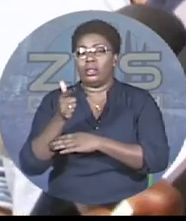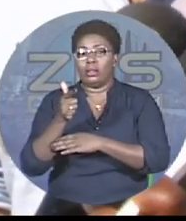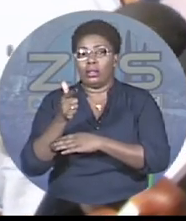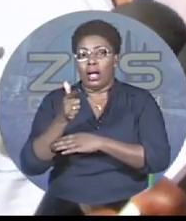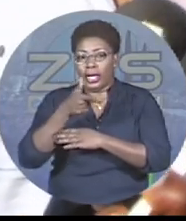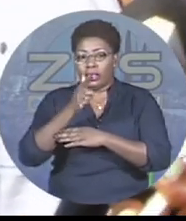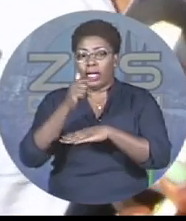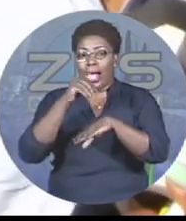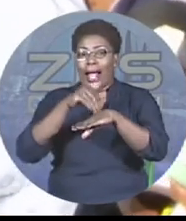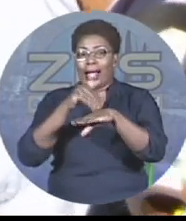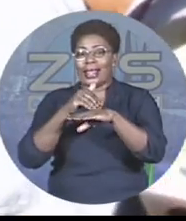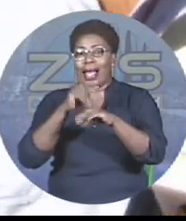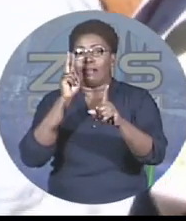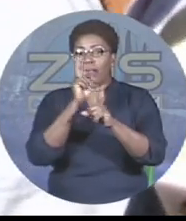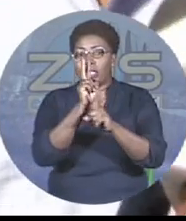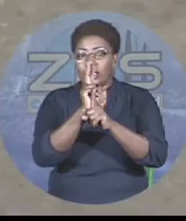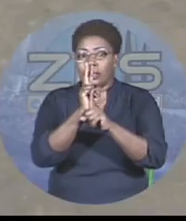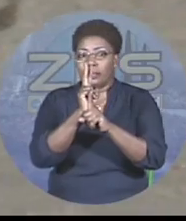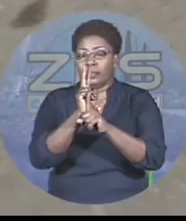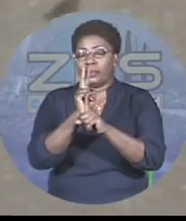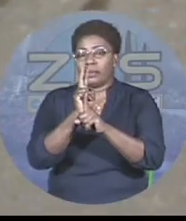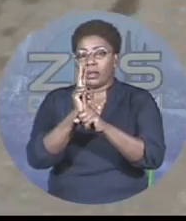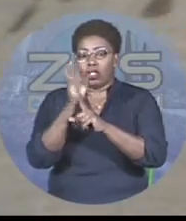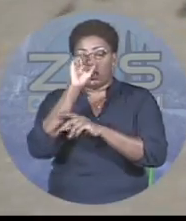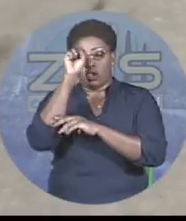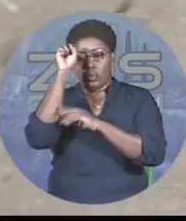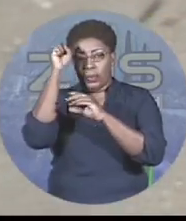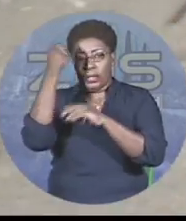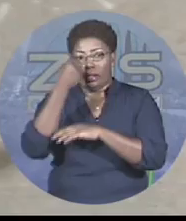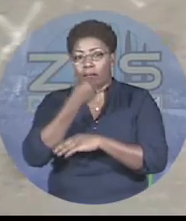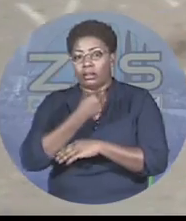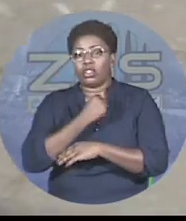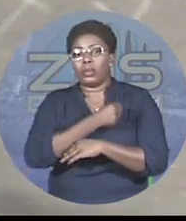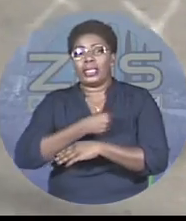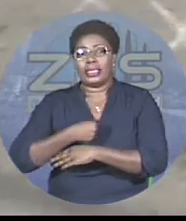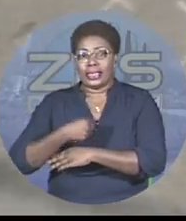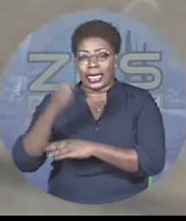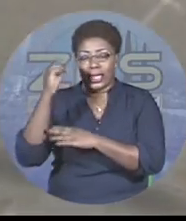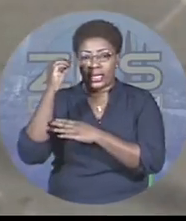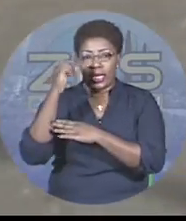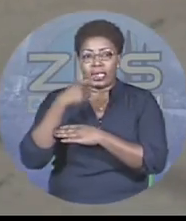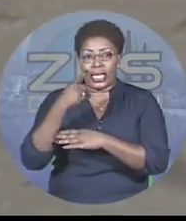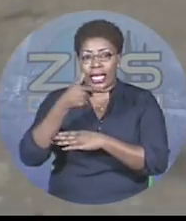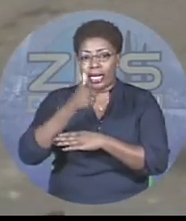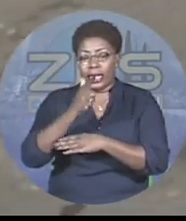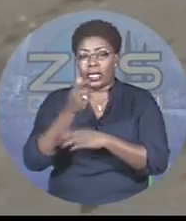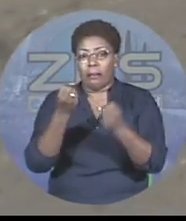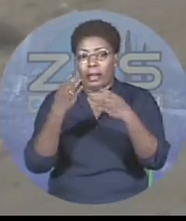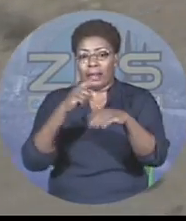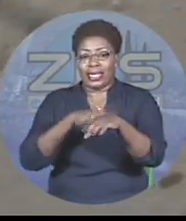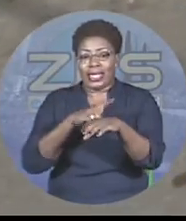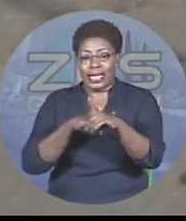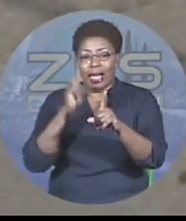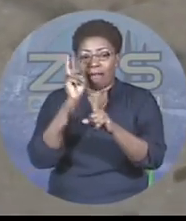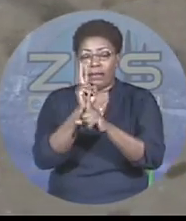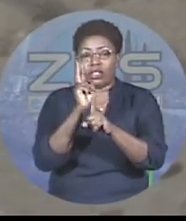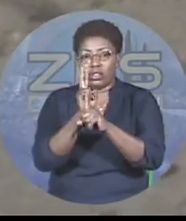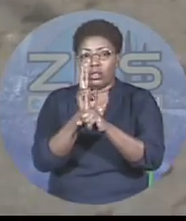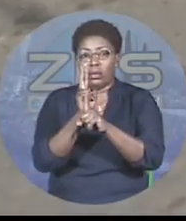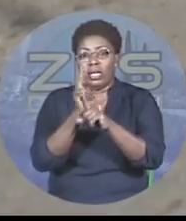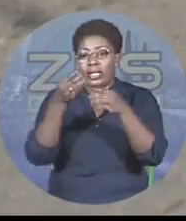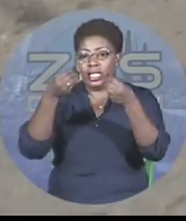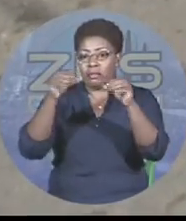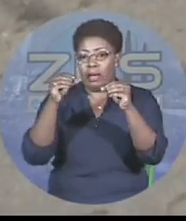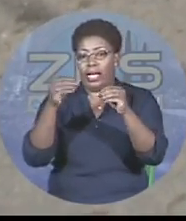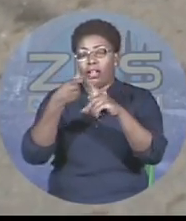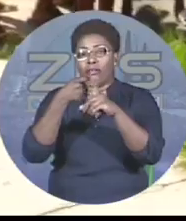the victim. Chief Superintendent Cash said the victim was hit multiple times. Authorities believe that the victim had just made a purchase at a